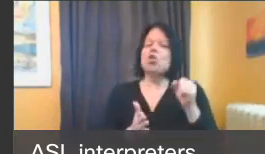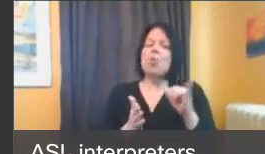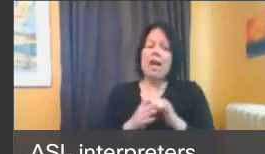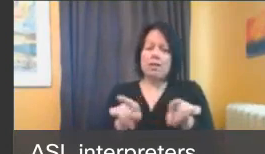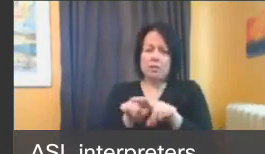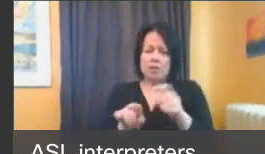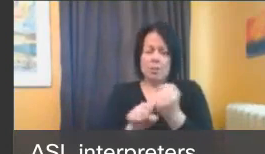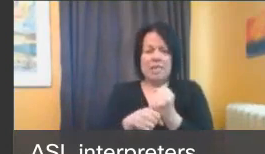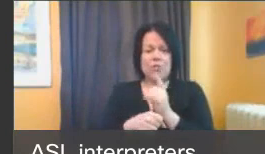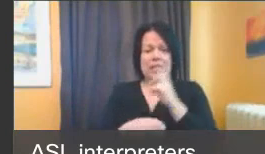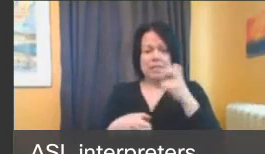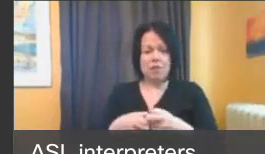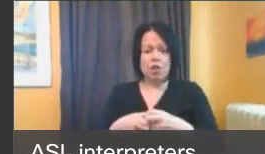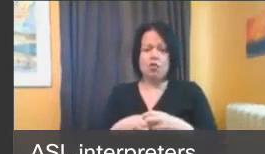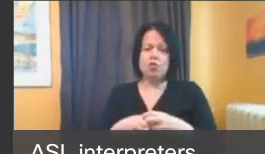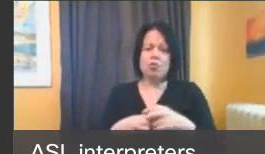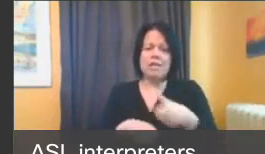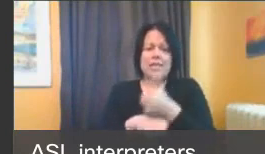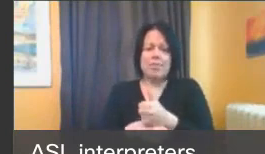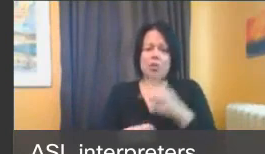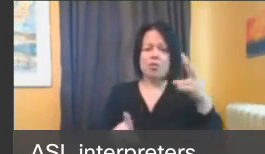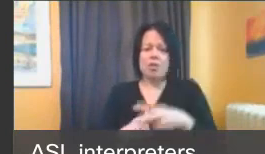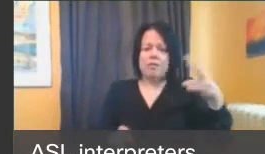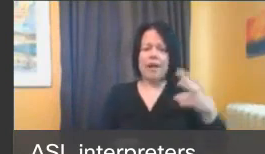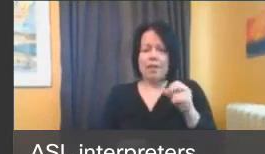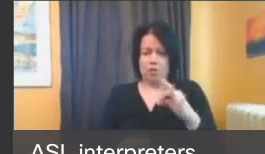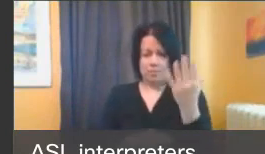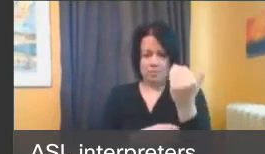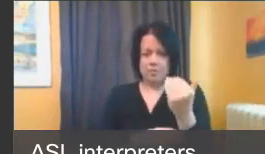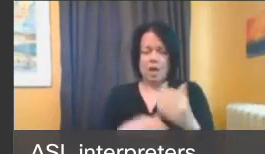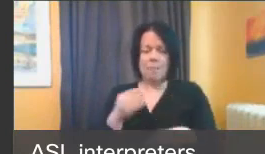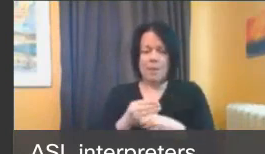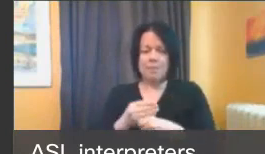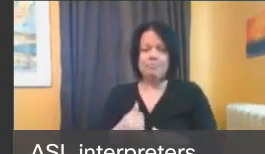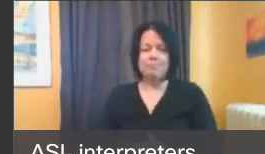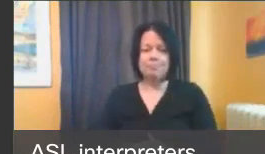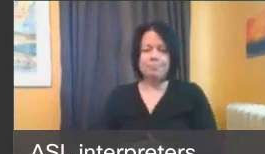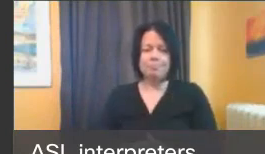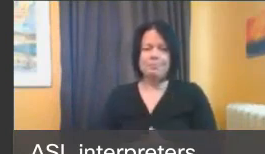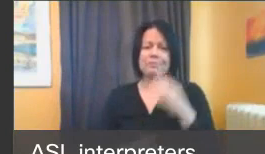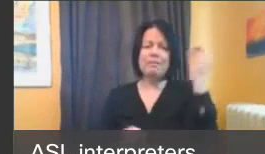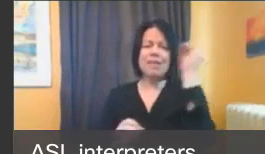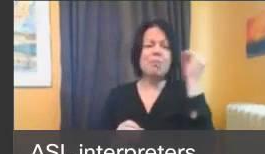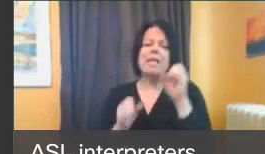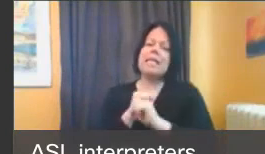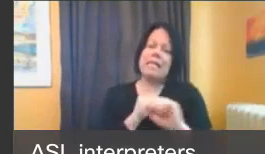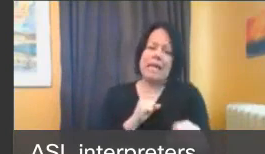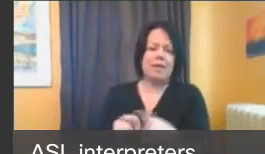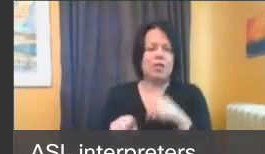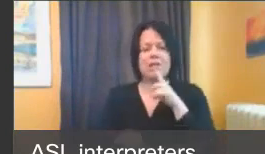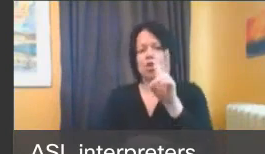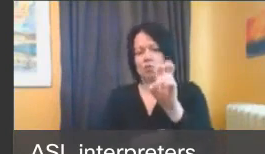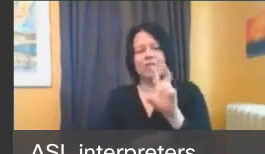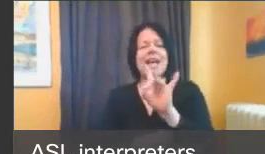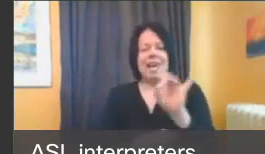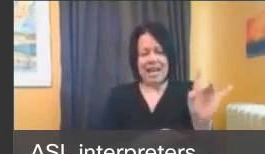very difficult to establish violations of the 15th Amendment in particular. So the opinion is lengthy, as you mentioned, 288 pages.